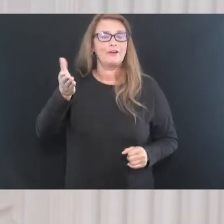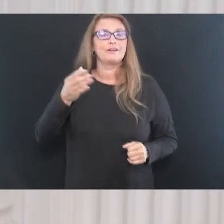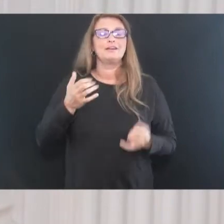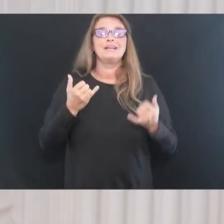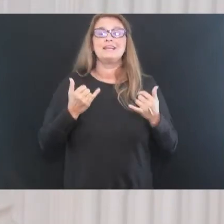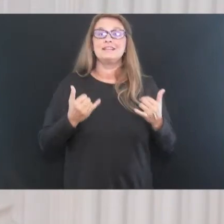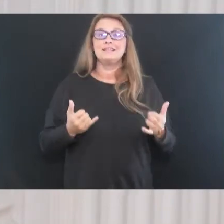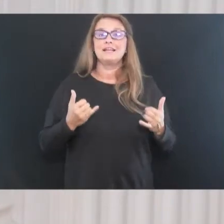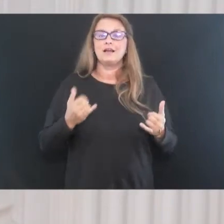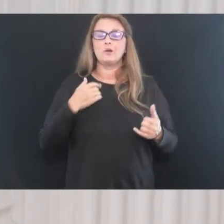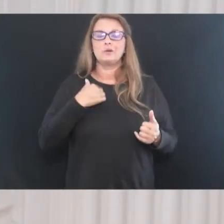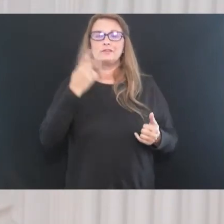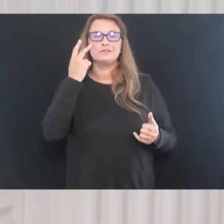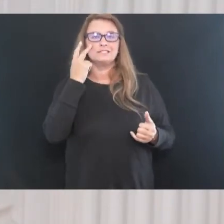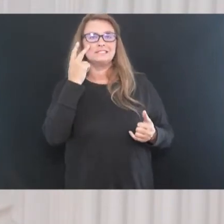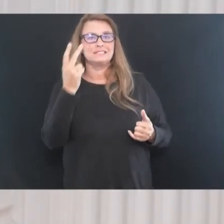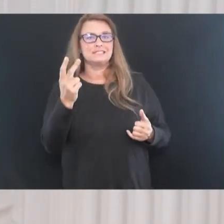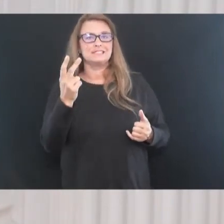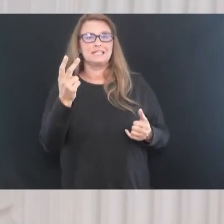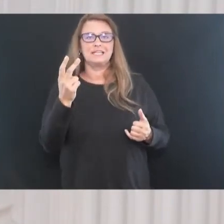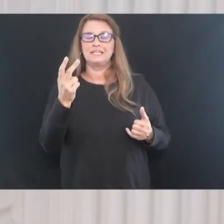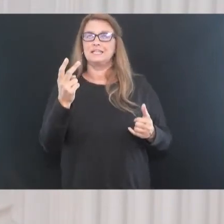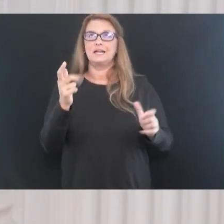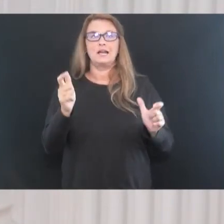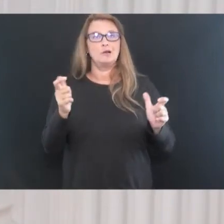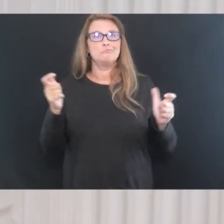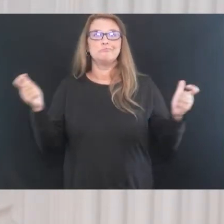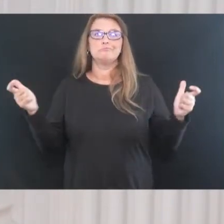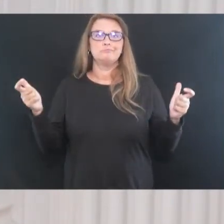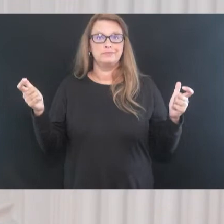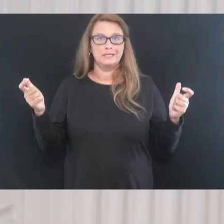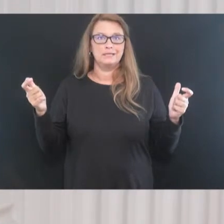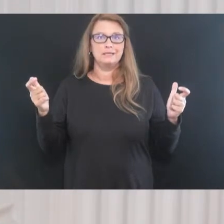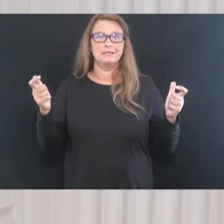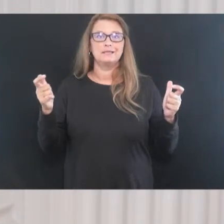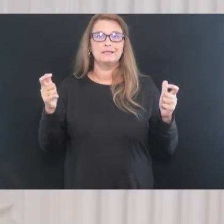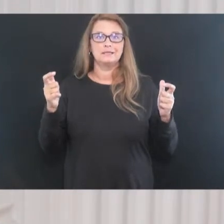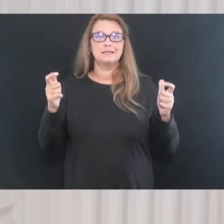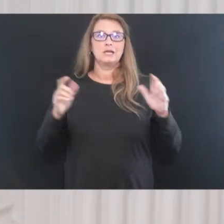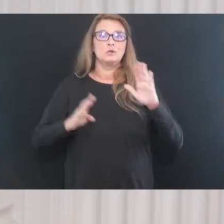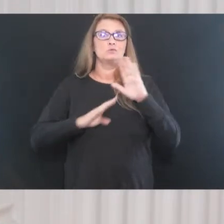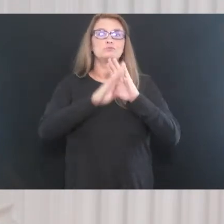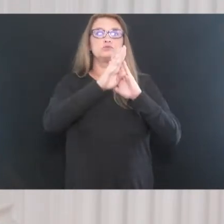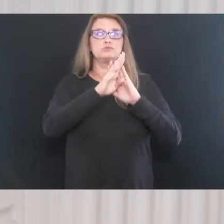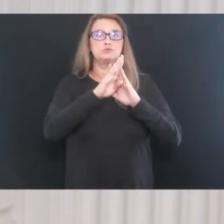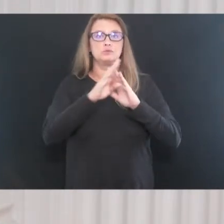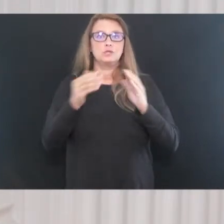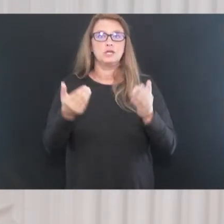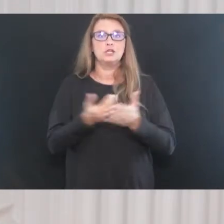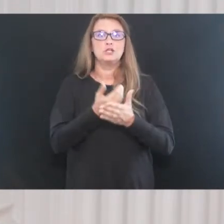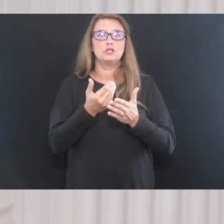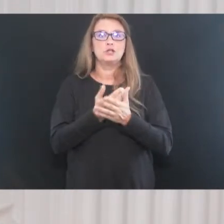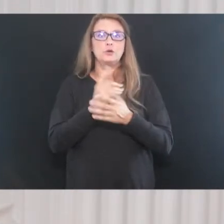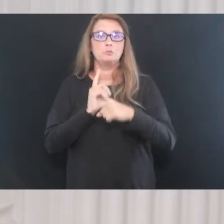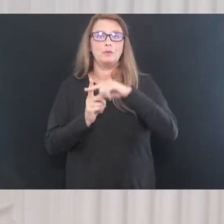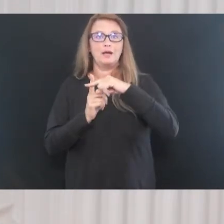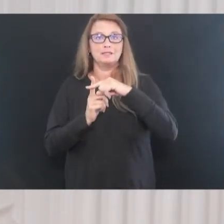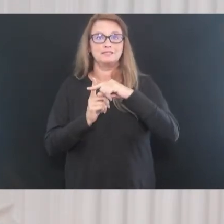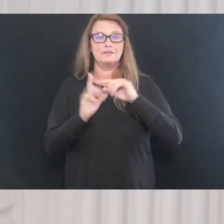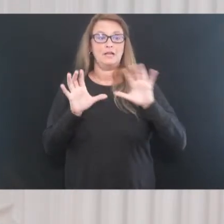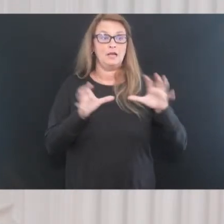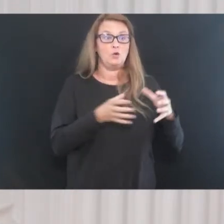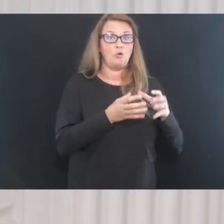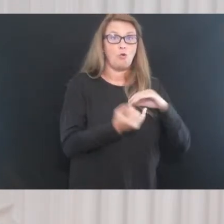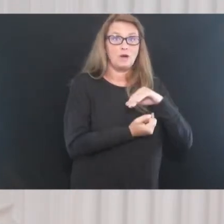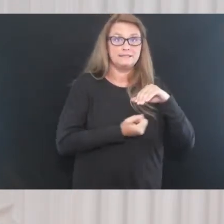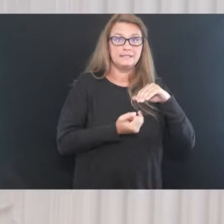the really tremendous reduction in new cases and isolations and quarantines.